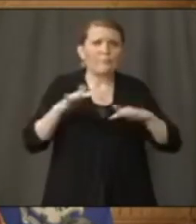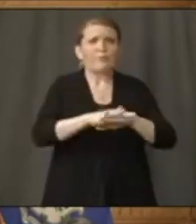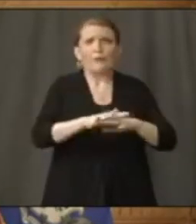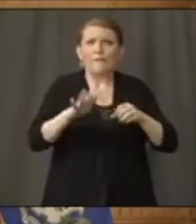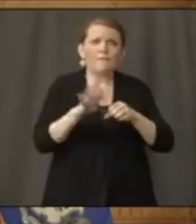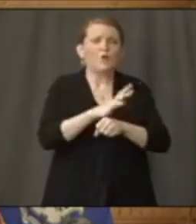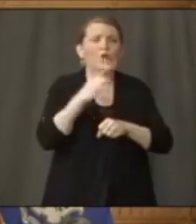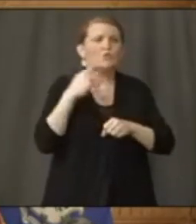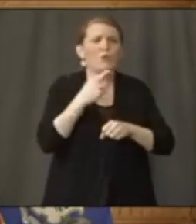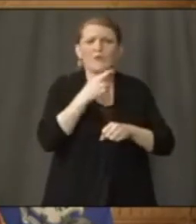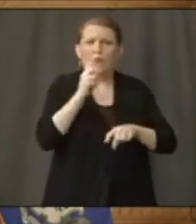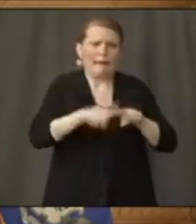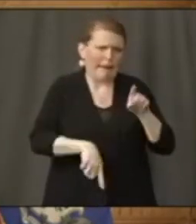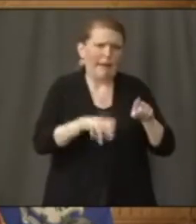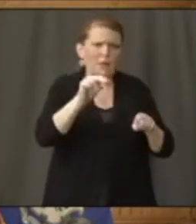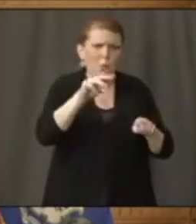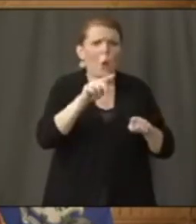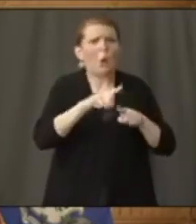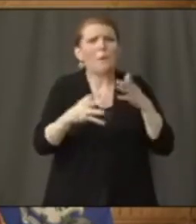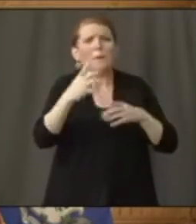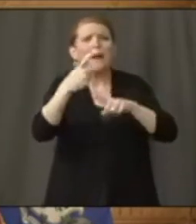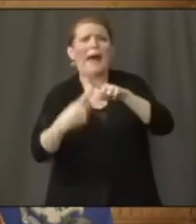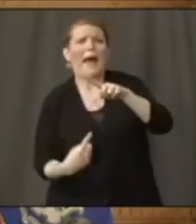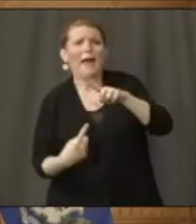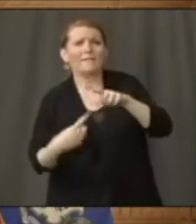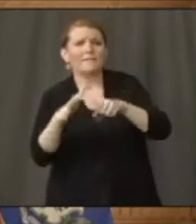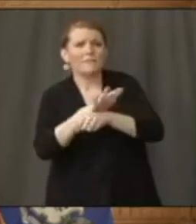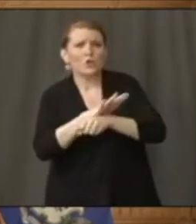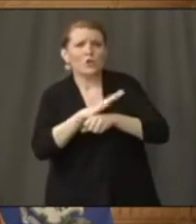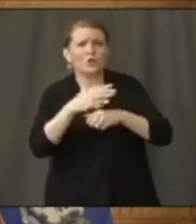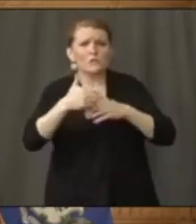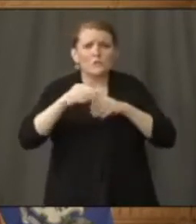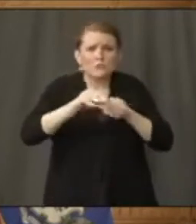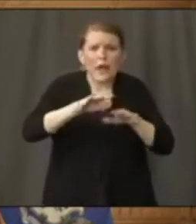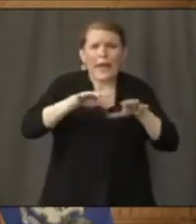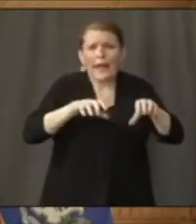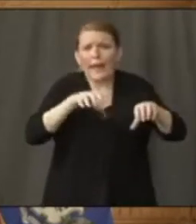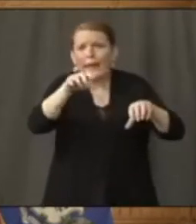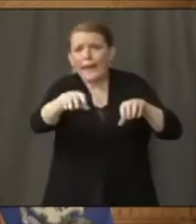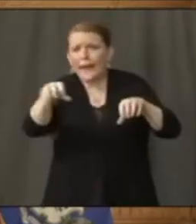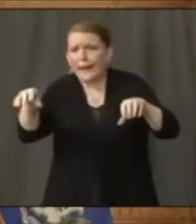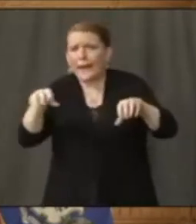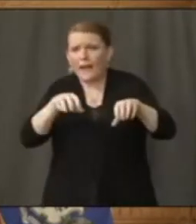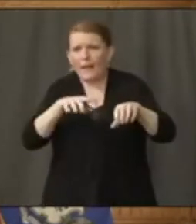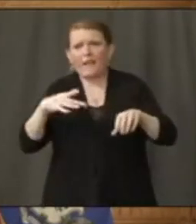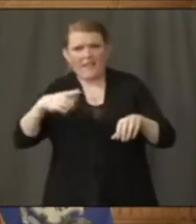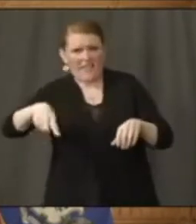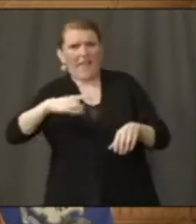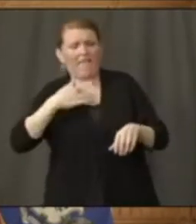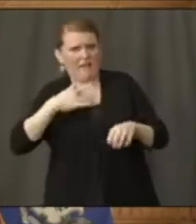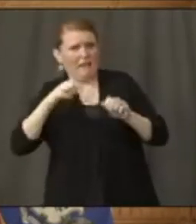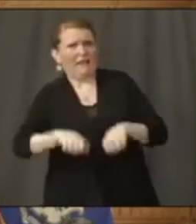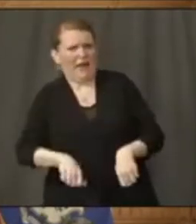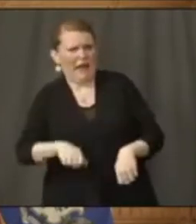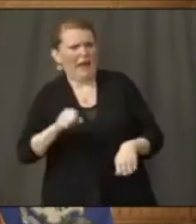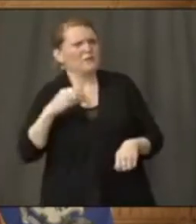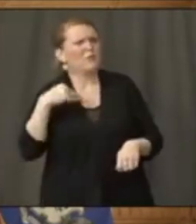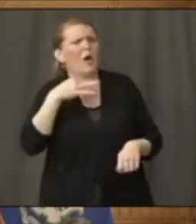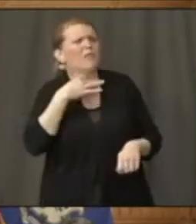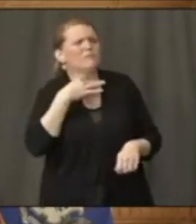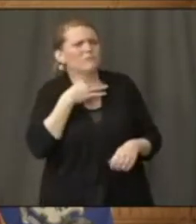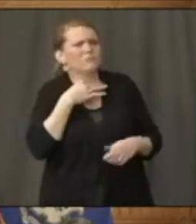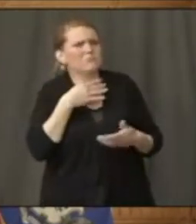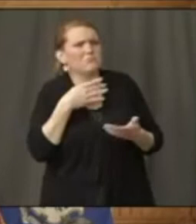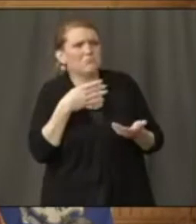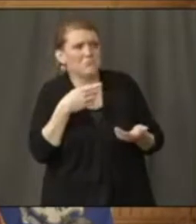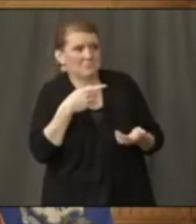for Senator Formica, this is Brian Hollenbeck. Paul, how are you? I just wanted to ask what your expectation is